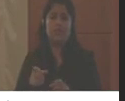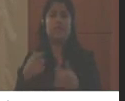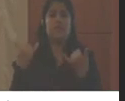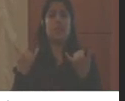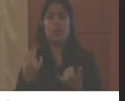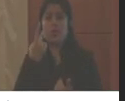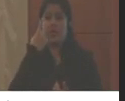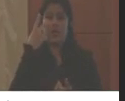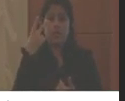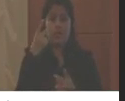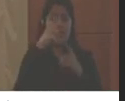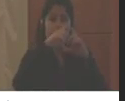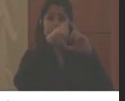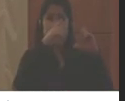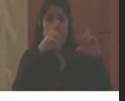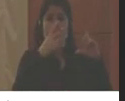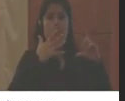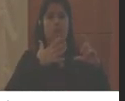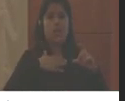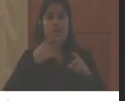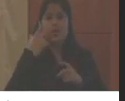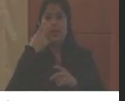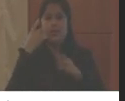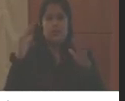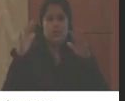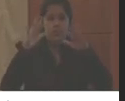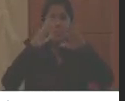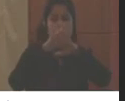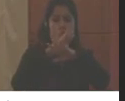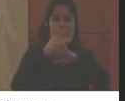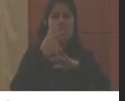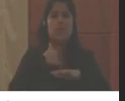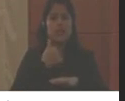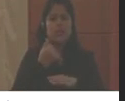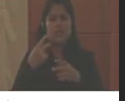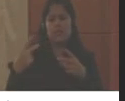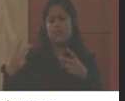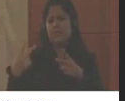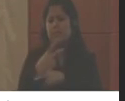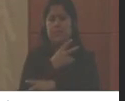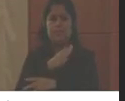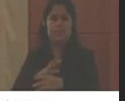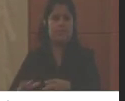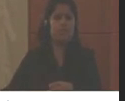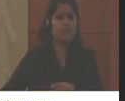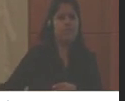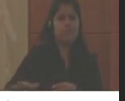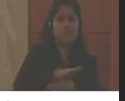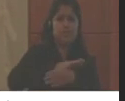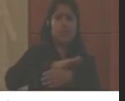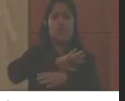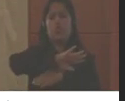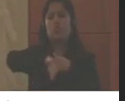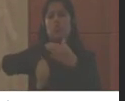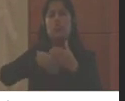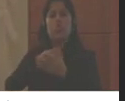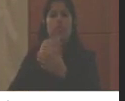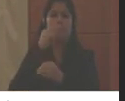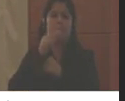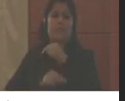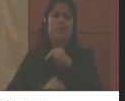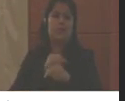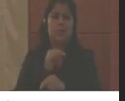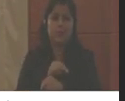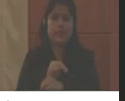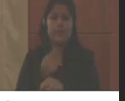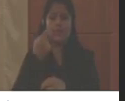people. We can see on the screen how the cloud bands of Ingrid and Manuel covered practically all of the